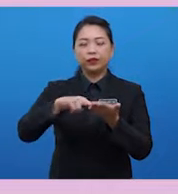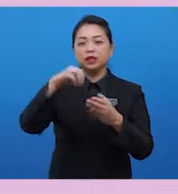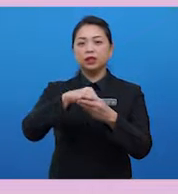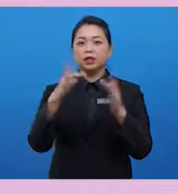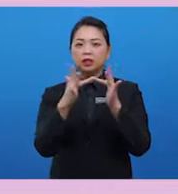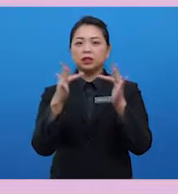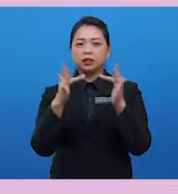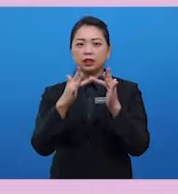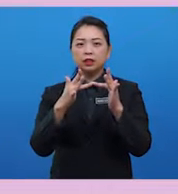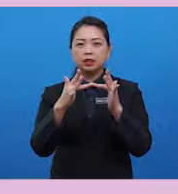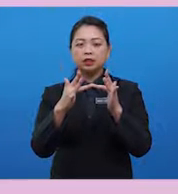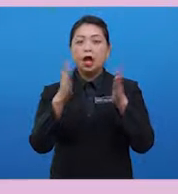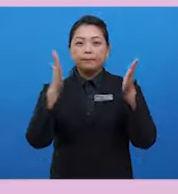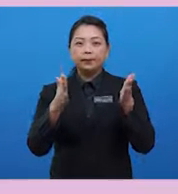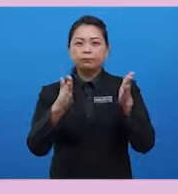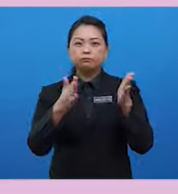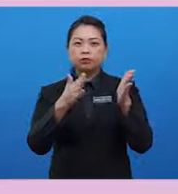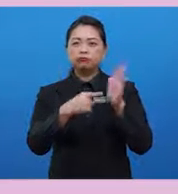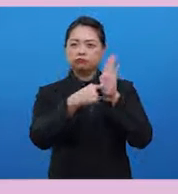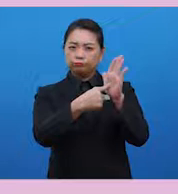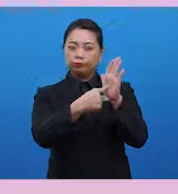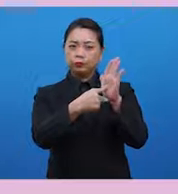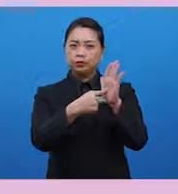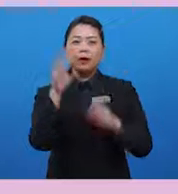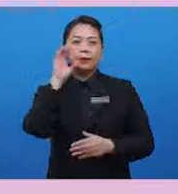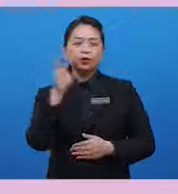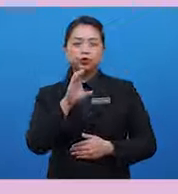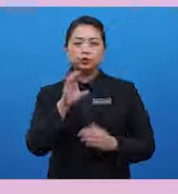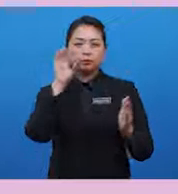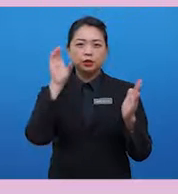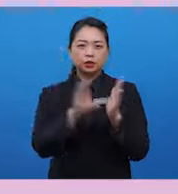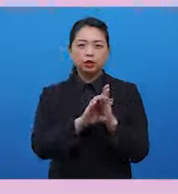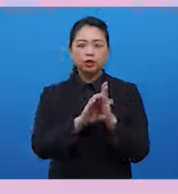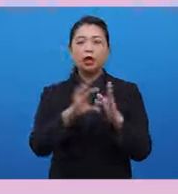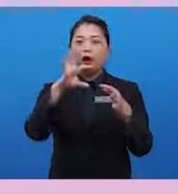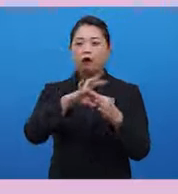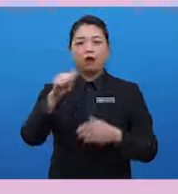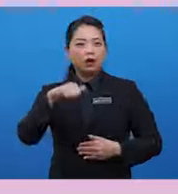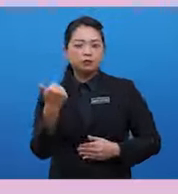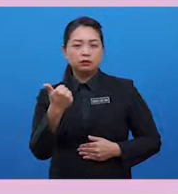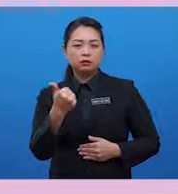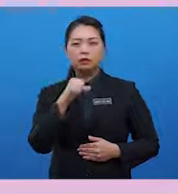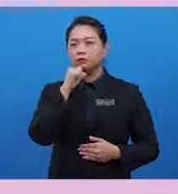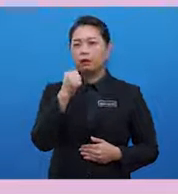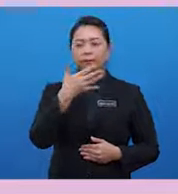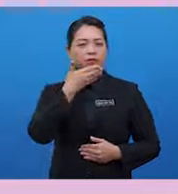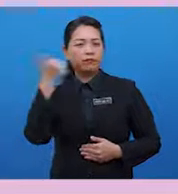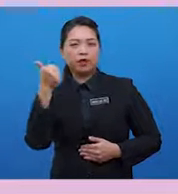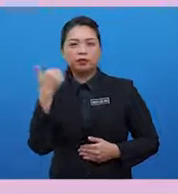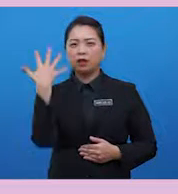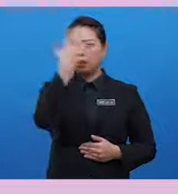about people posting pictures of other people who are not perfect in their